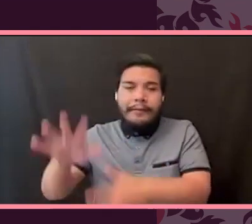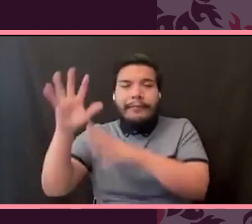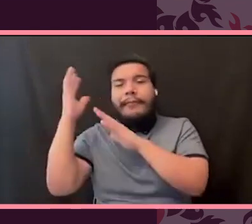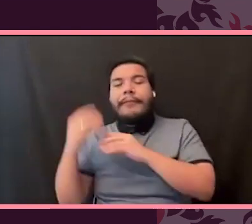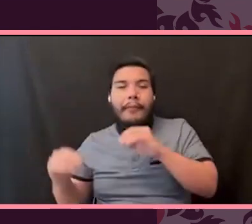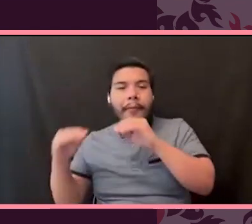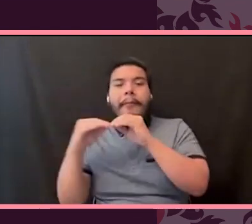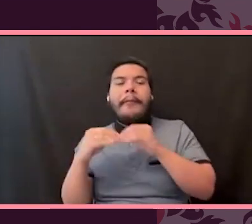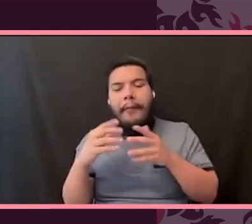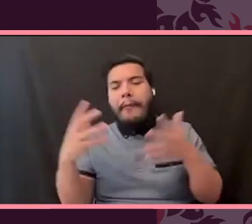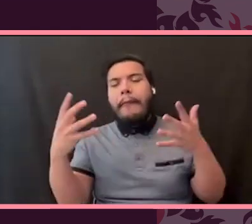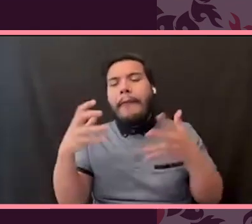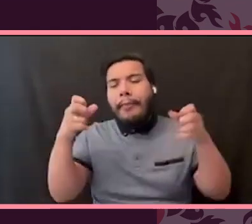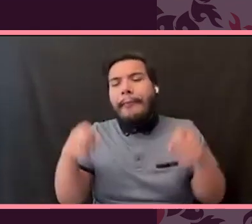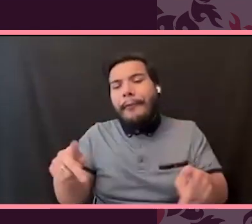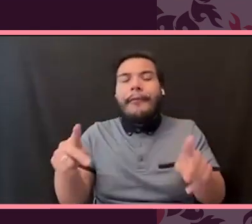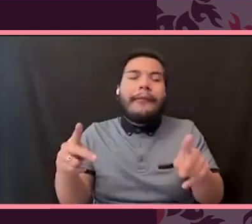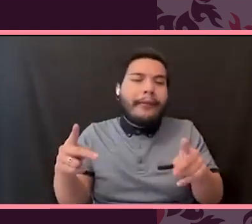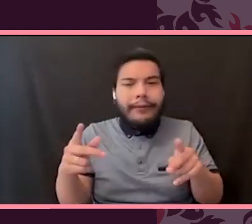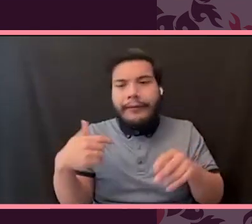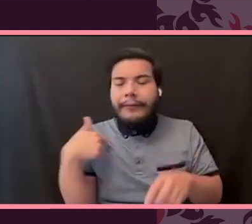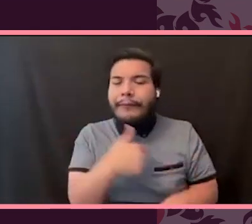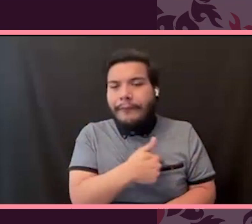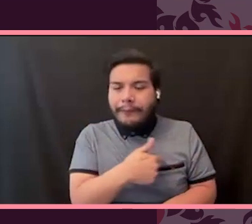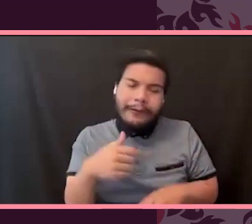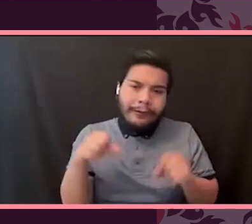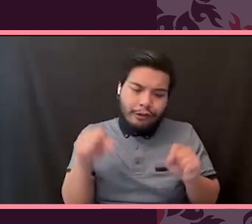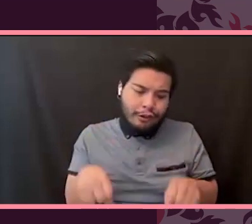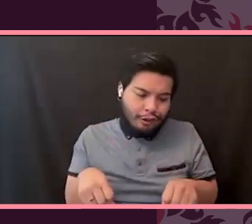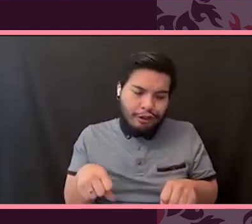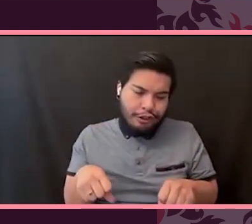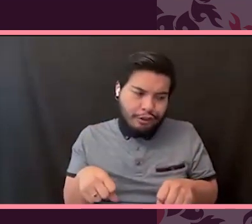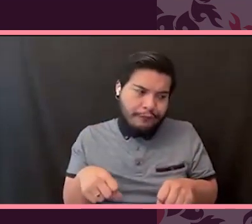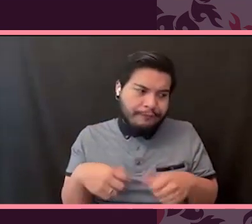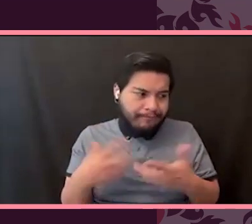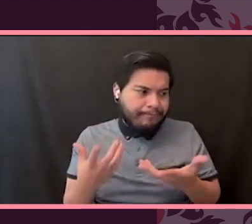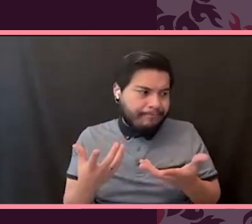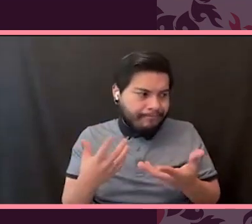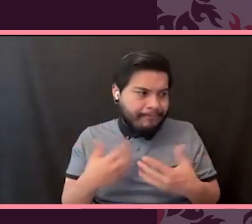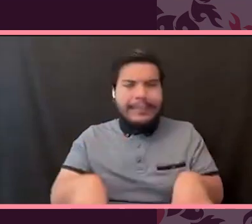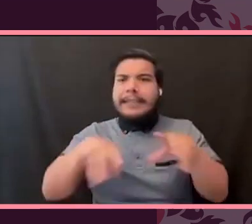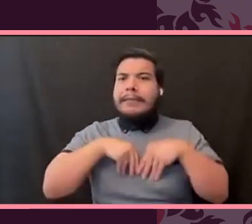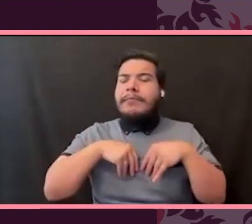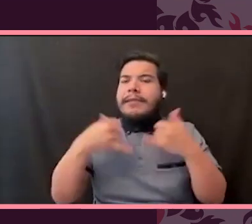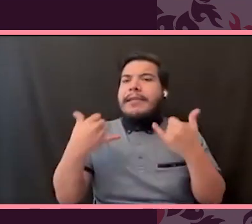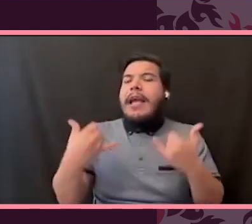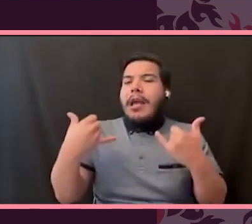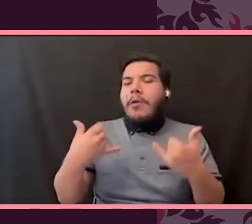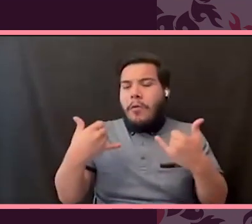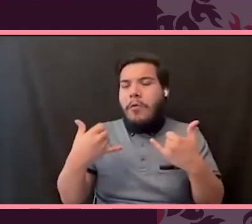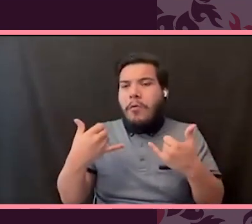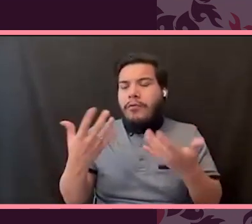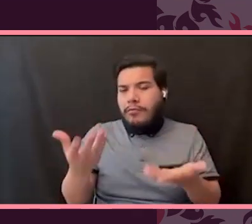the opportunity that we could be embracing now, Taejas and Toren?